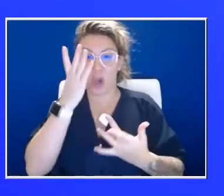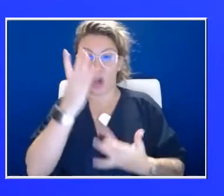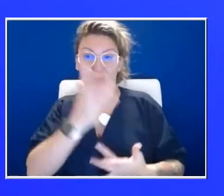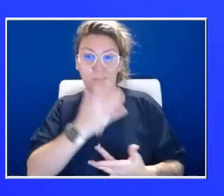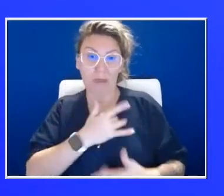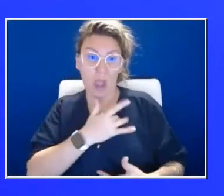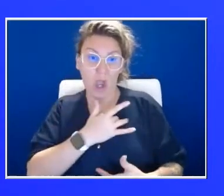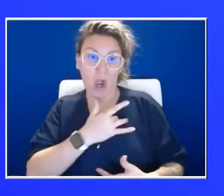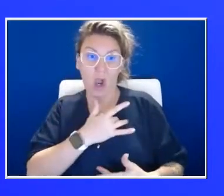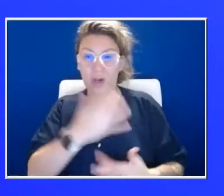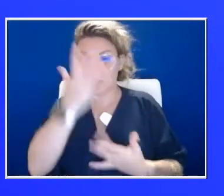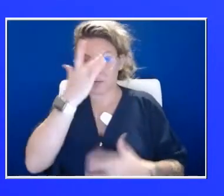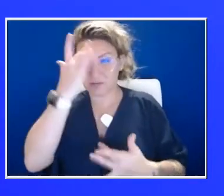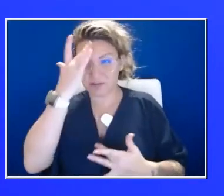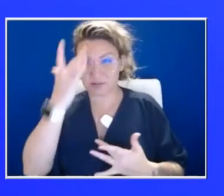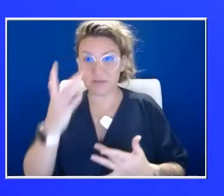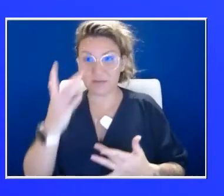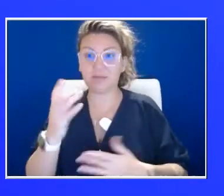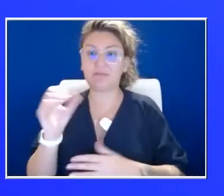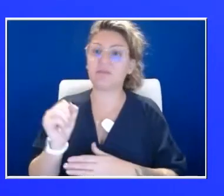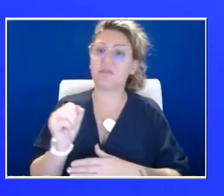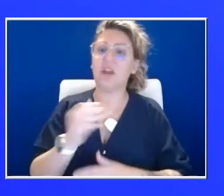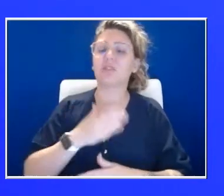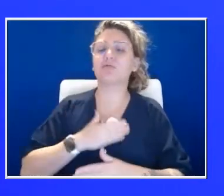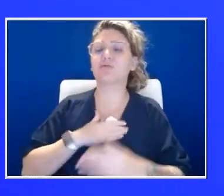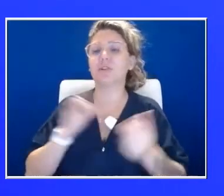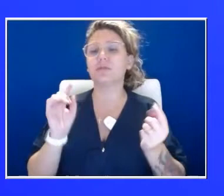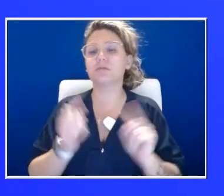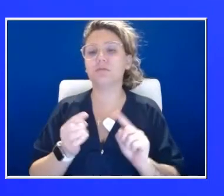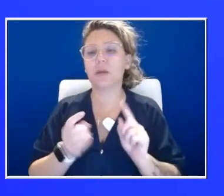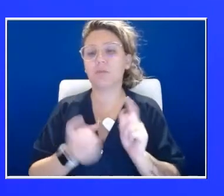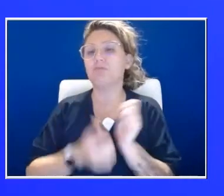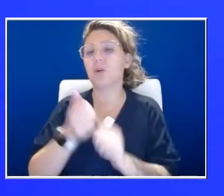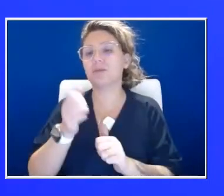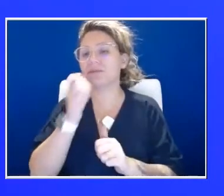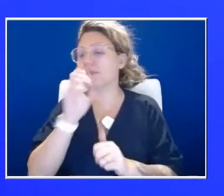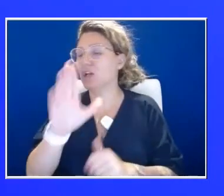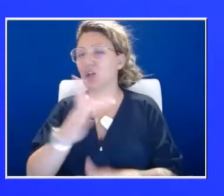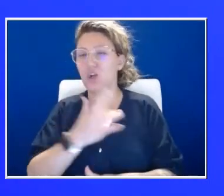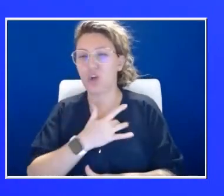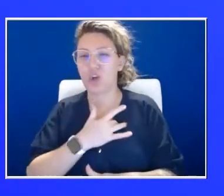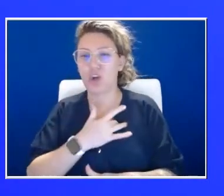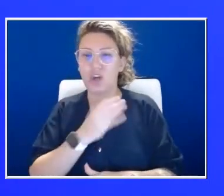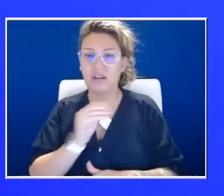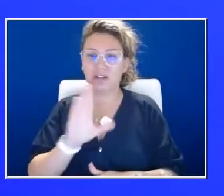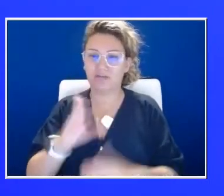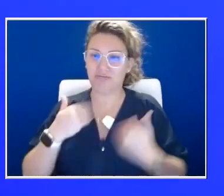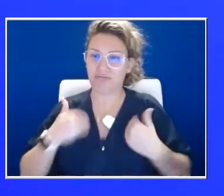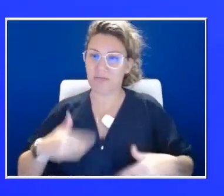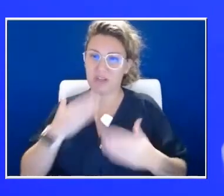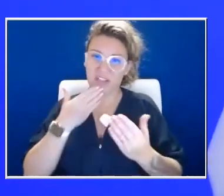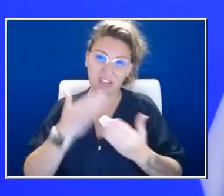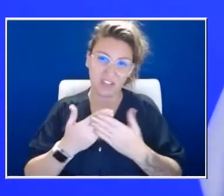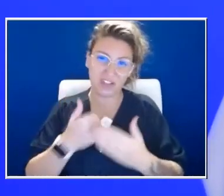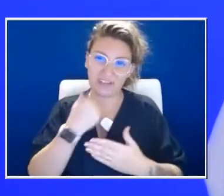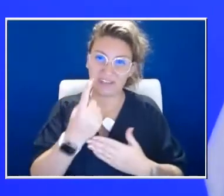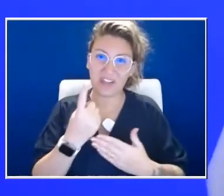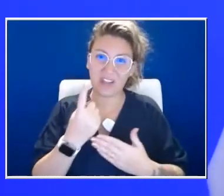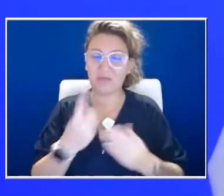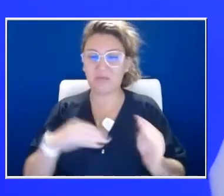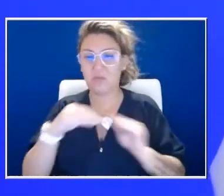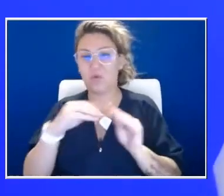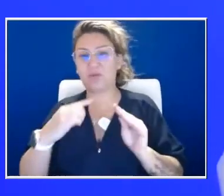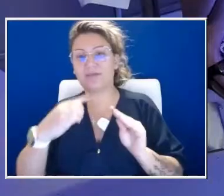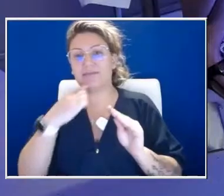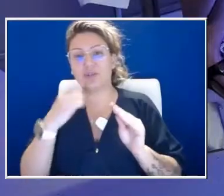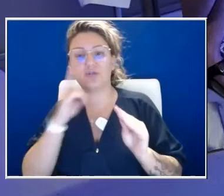members. But yeah, so chest pain predominantly is not your heart, and your body's actually pretty good in telling you when it's something more serious, and just pay attention when it